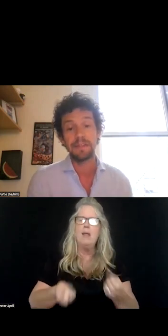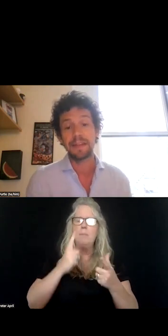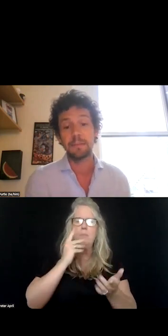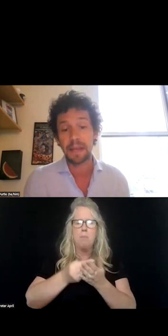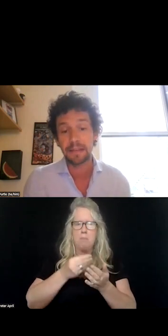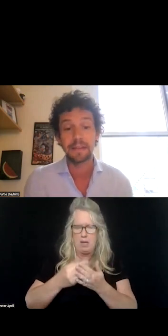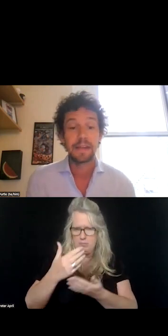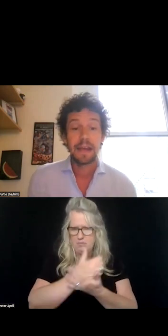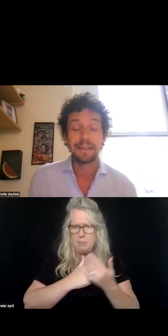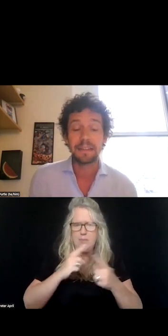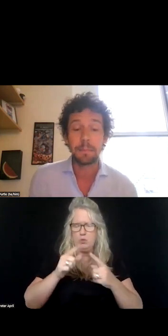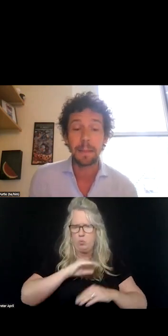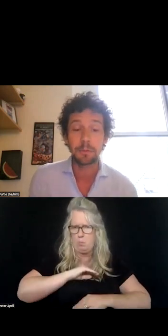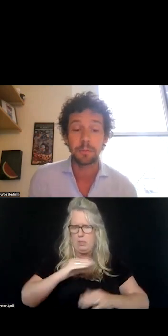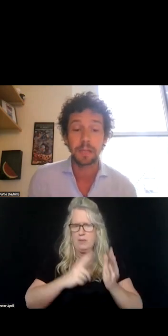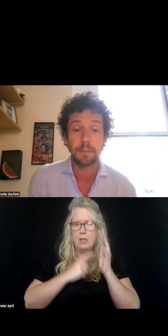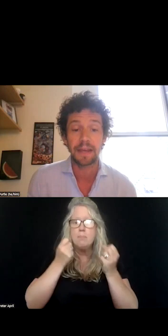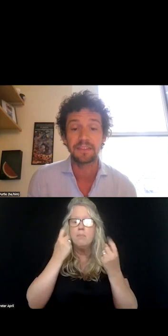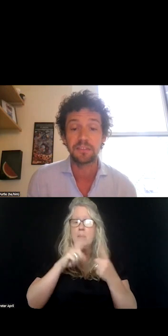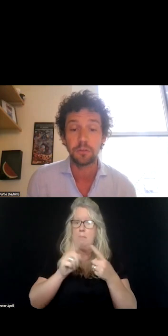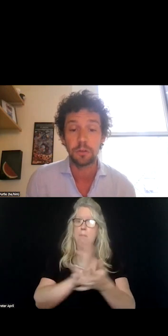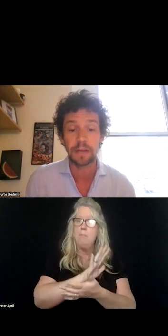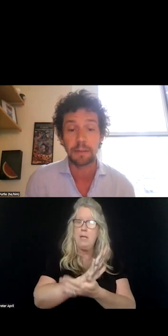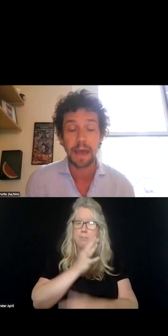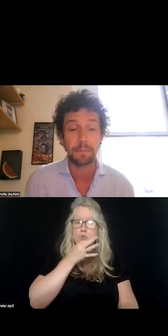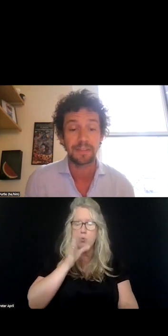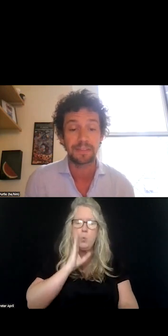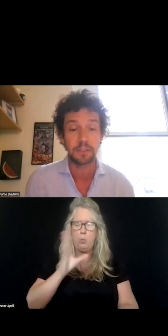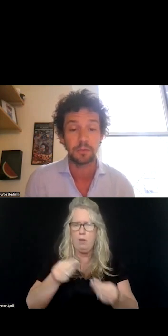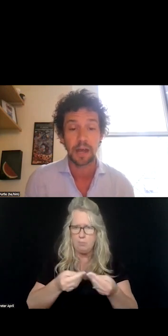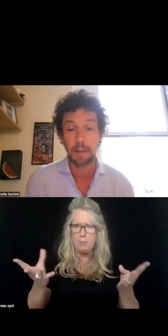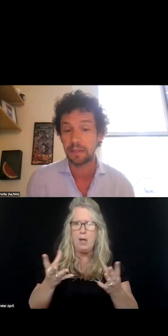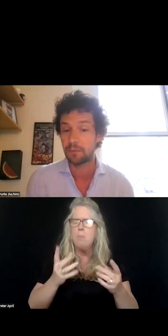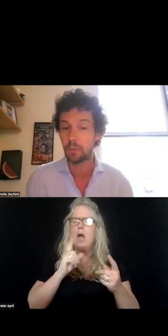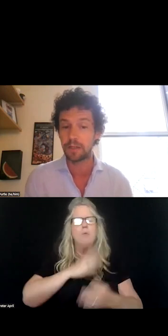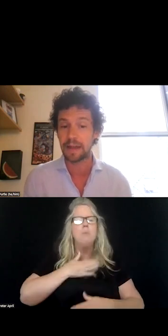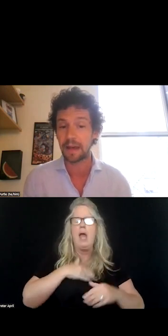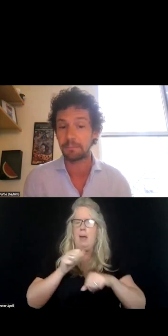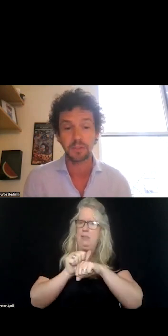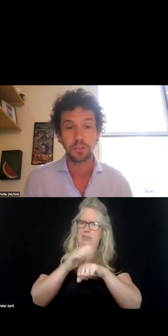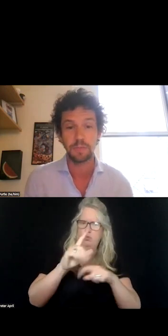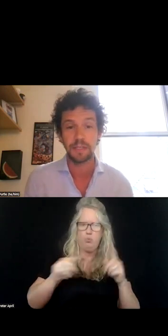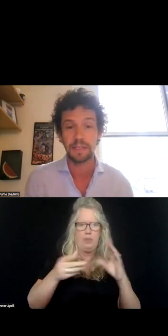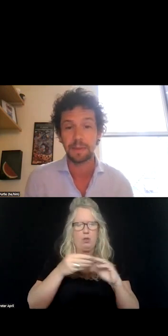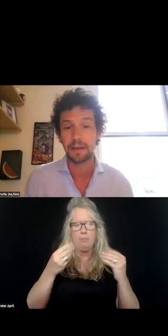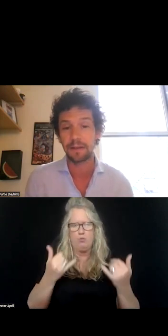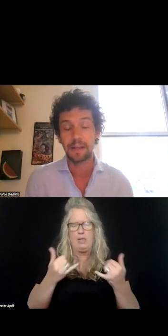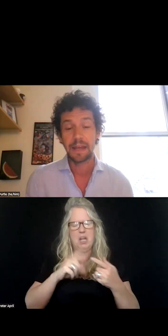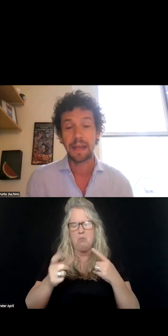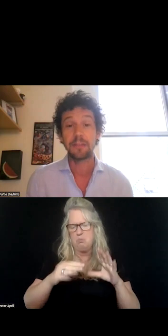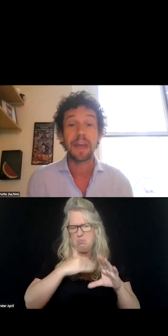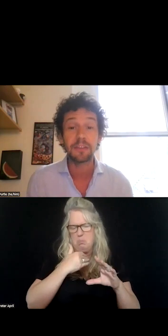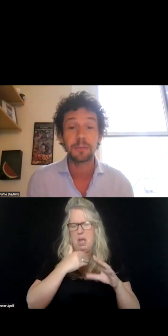to meet that demand. As I said, the paper will be coming out soon, but I'm happy to send you a copy if you want it now. Shoot me an